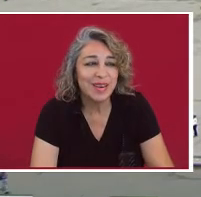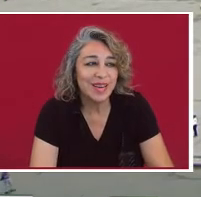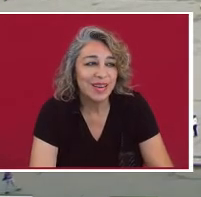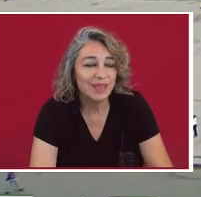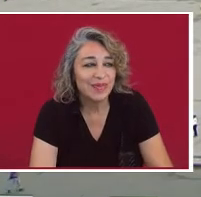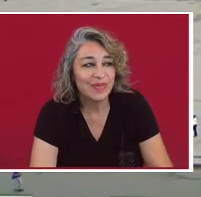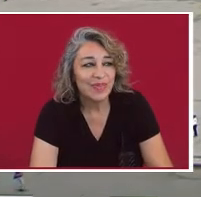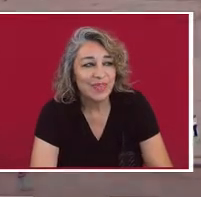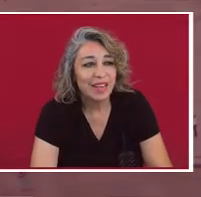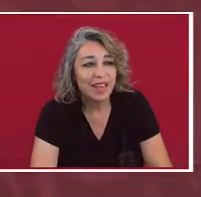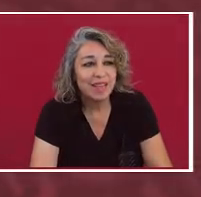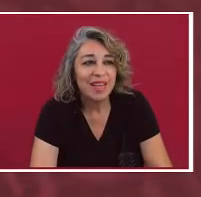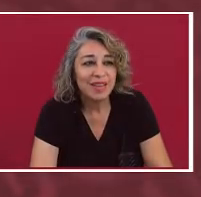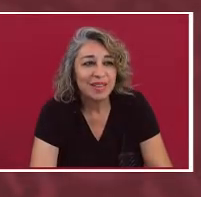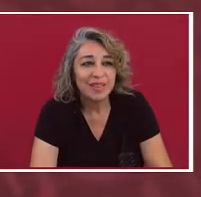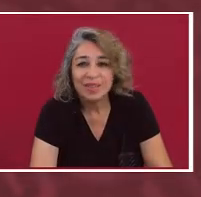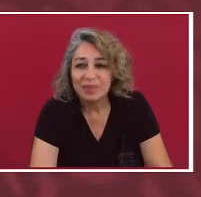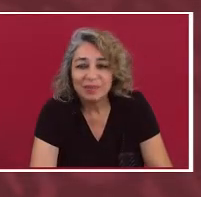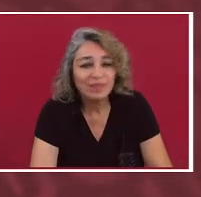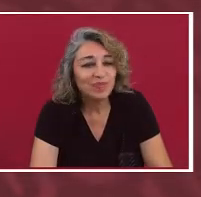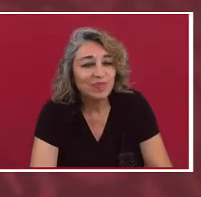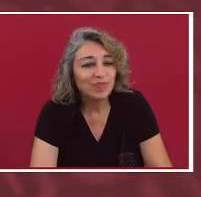other videos.